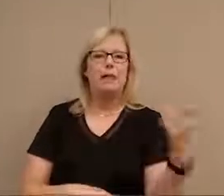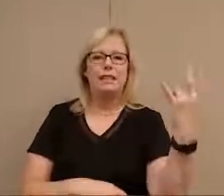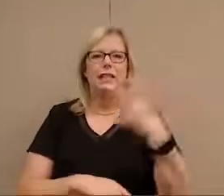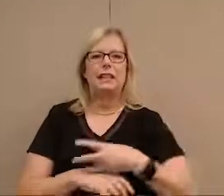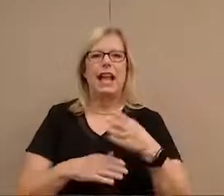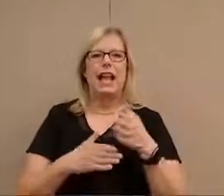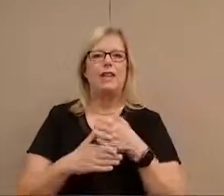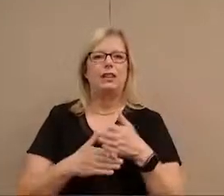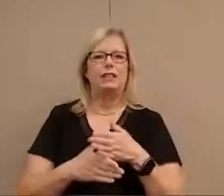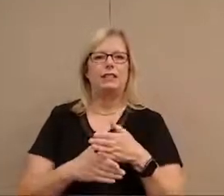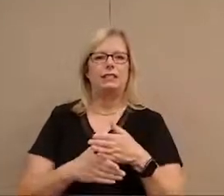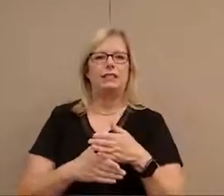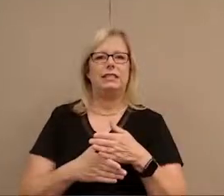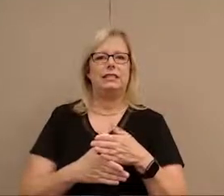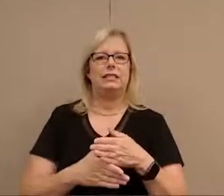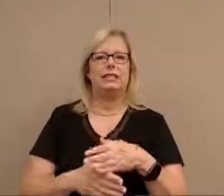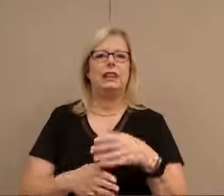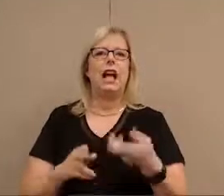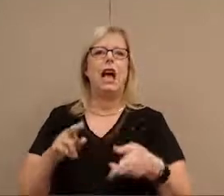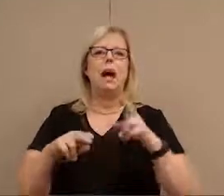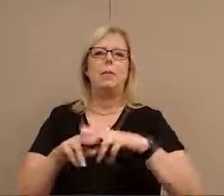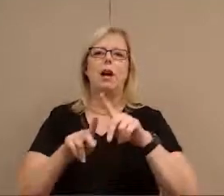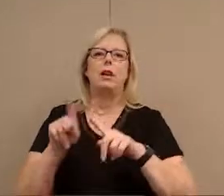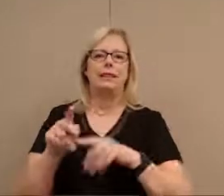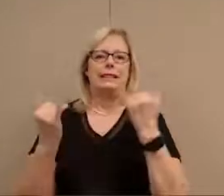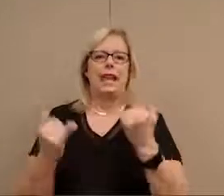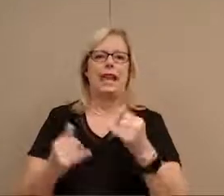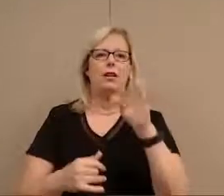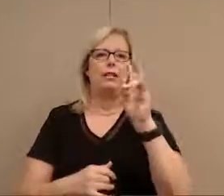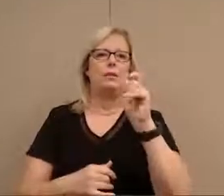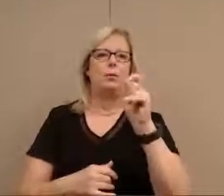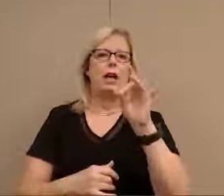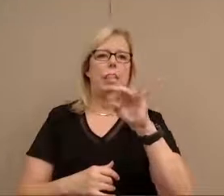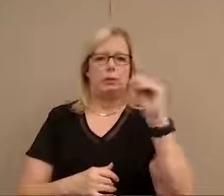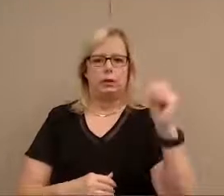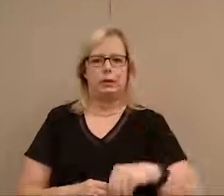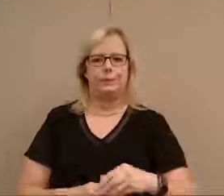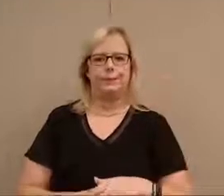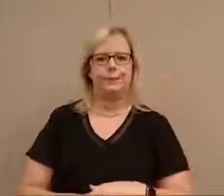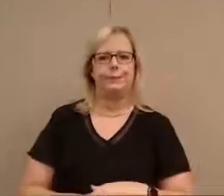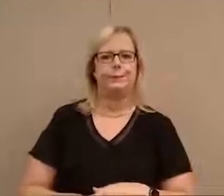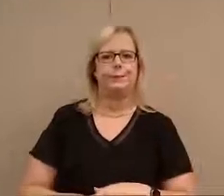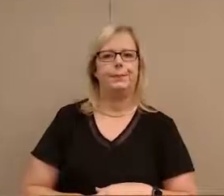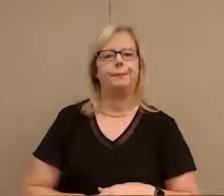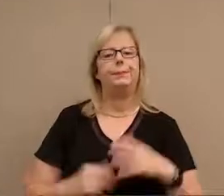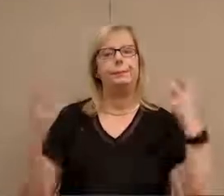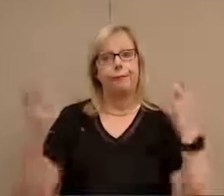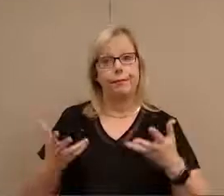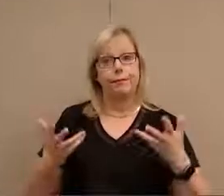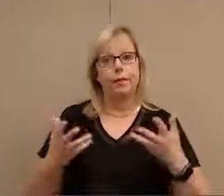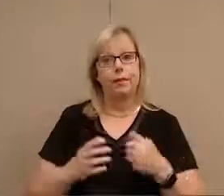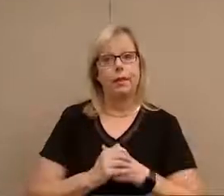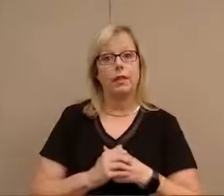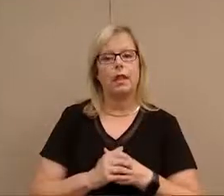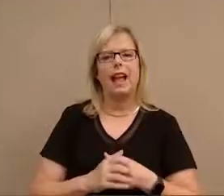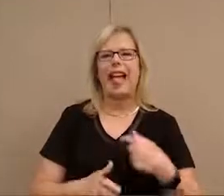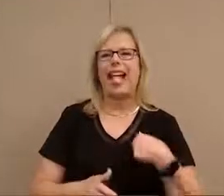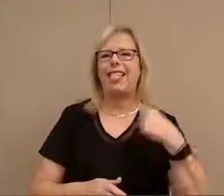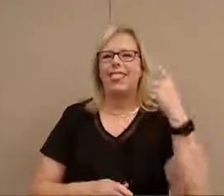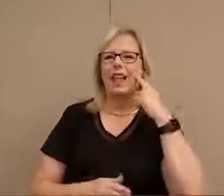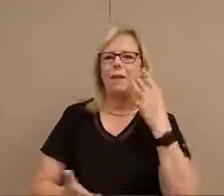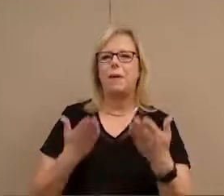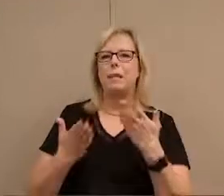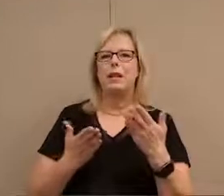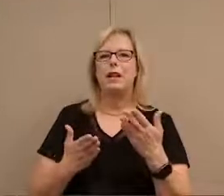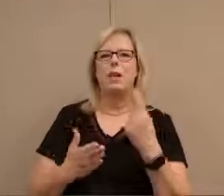rolling average in St. Clair County. It's up also to 7.8%. So I think